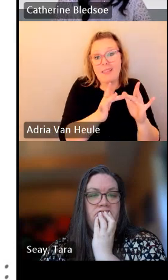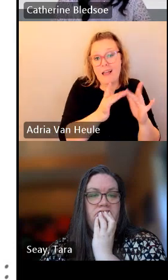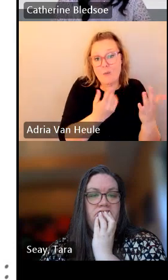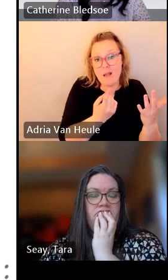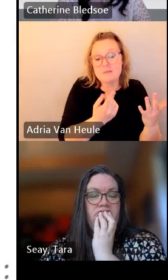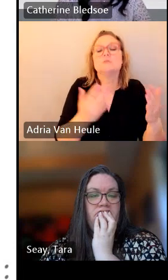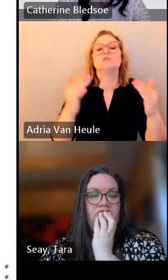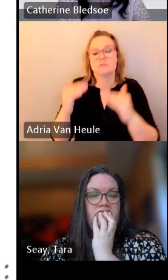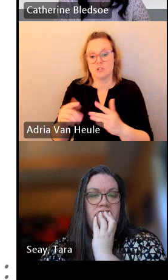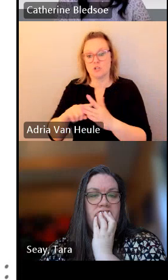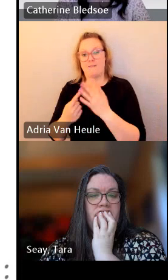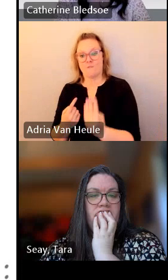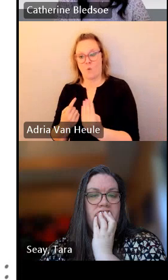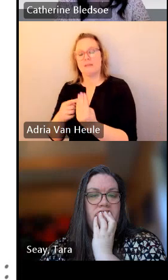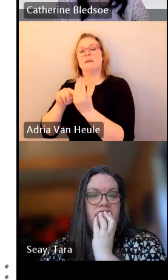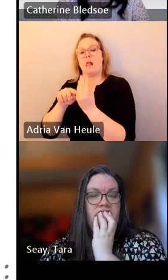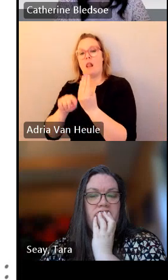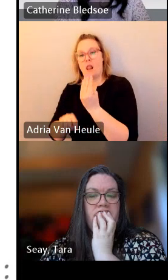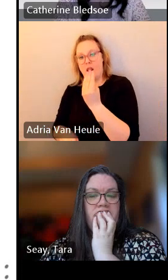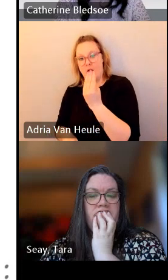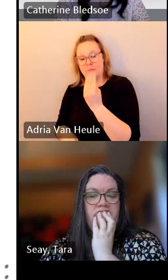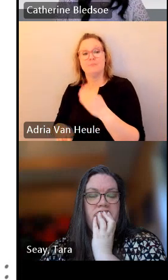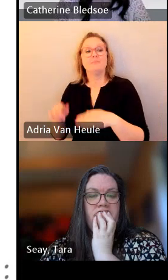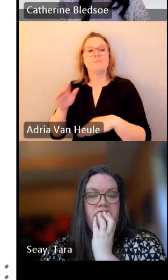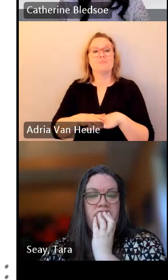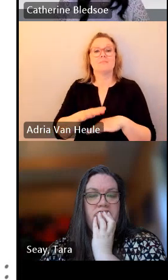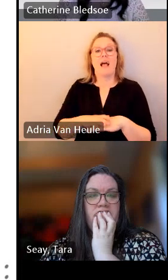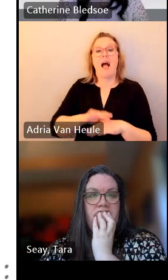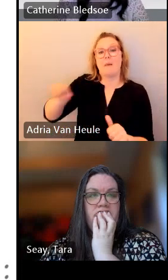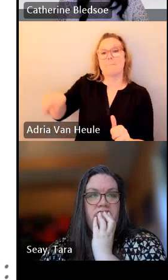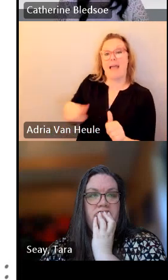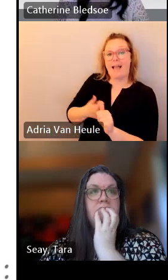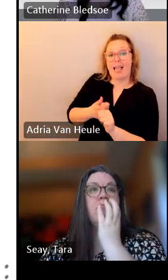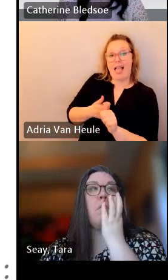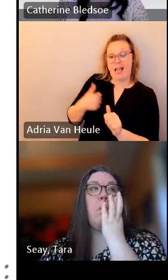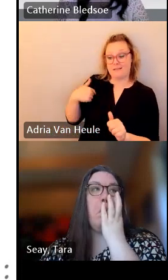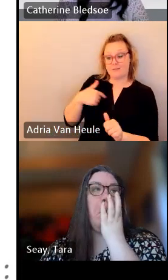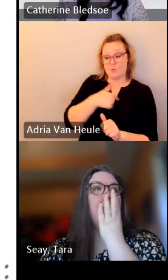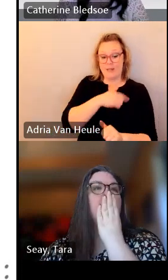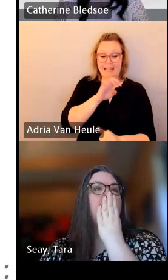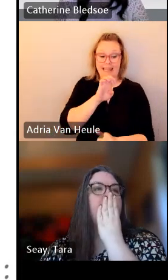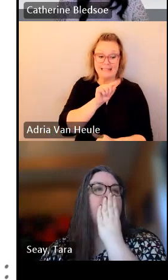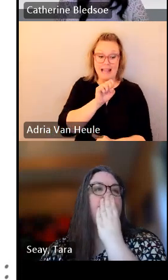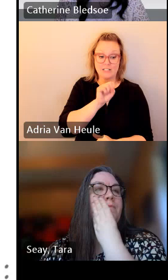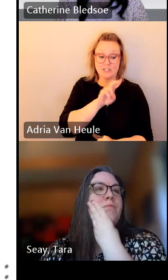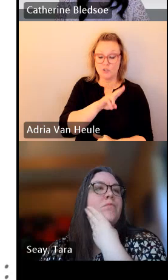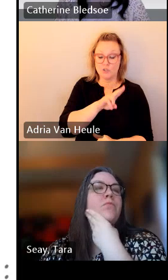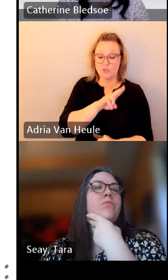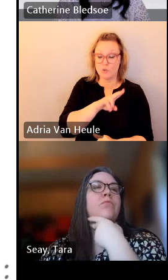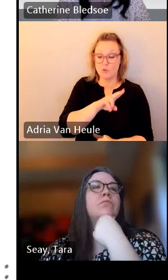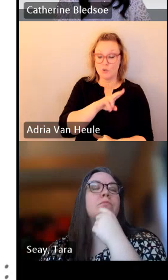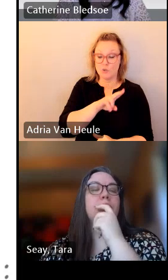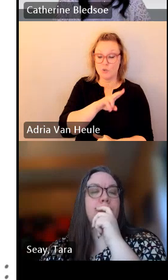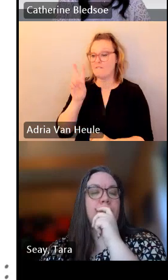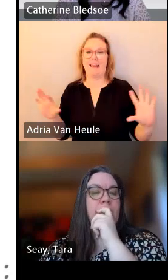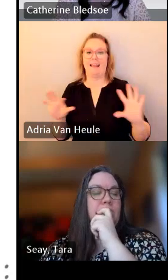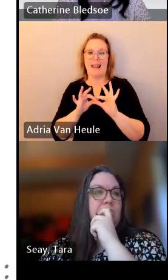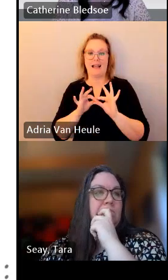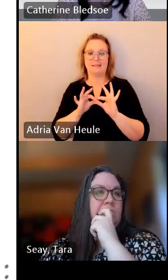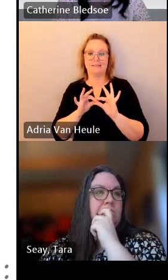end, ETSU and Vanderbilt, we are able to combine those data lines so that it looks like one continuous survey. It's not a